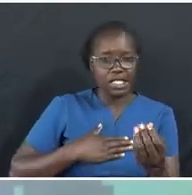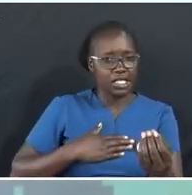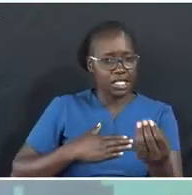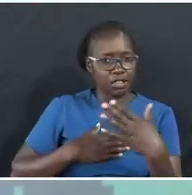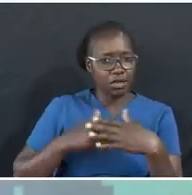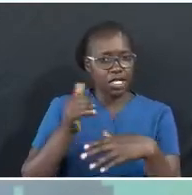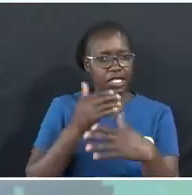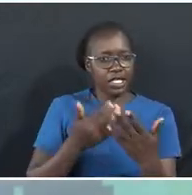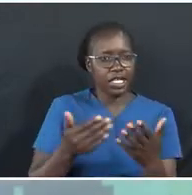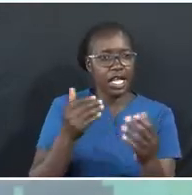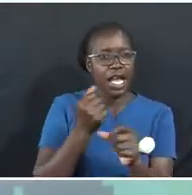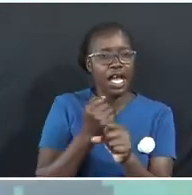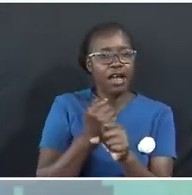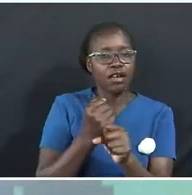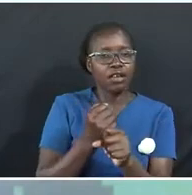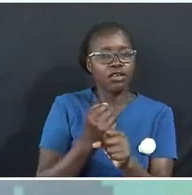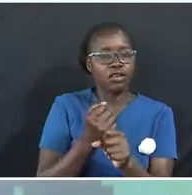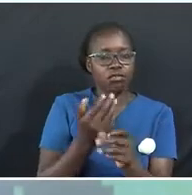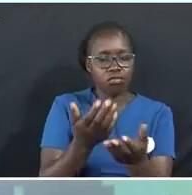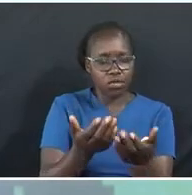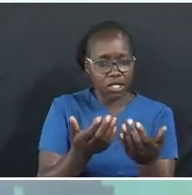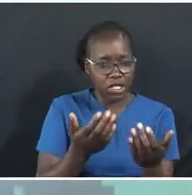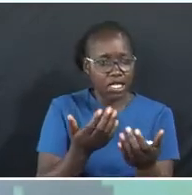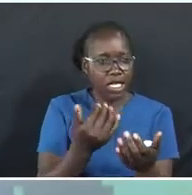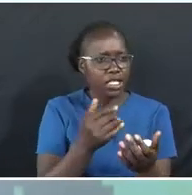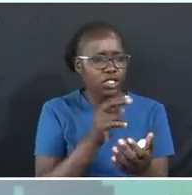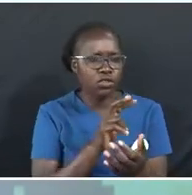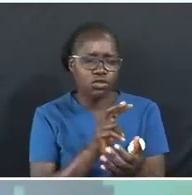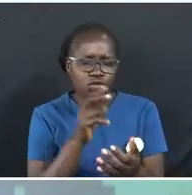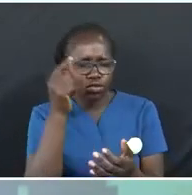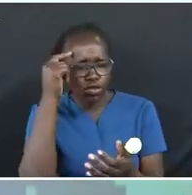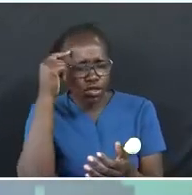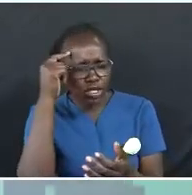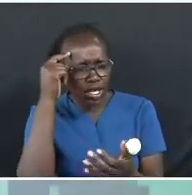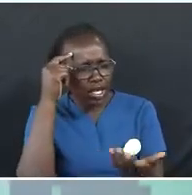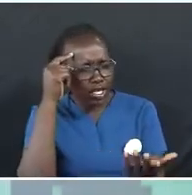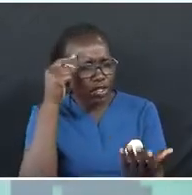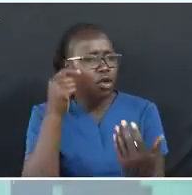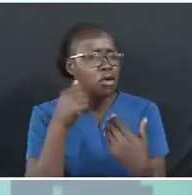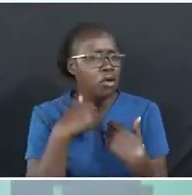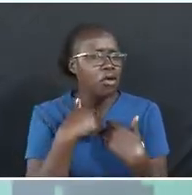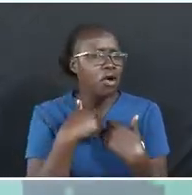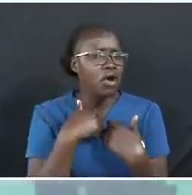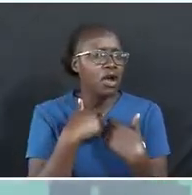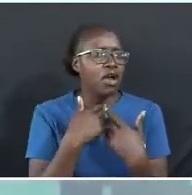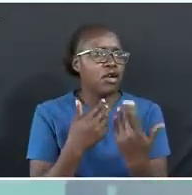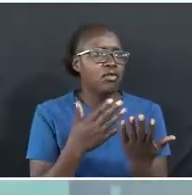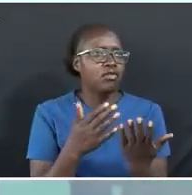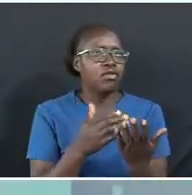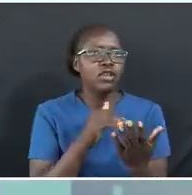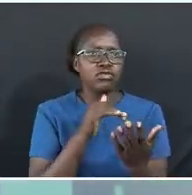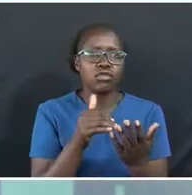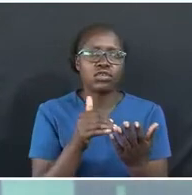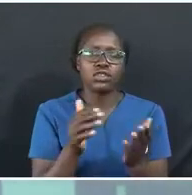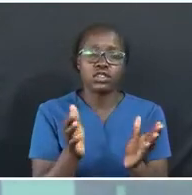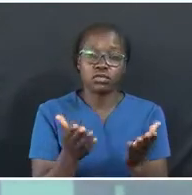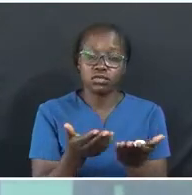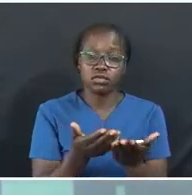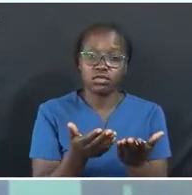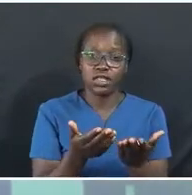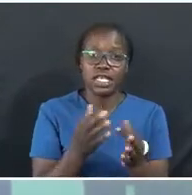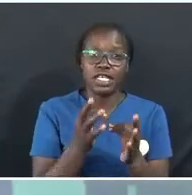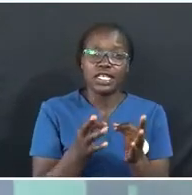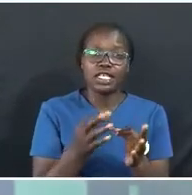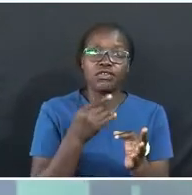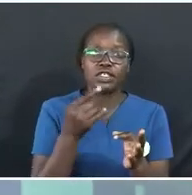I needed for this work, and yet you say, you know, you have excuses, the friendship is not yet complete. If he